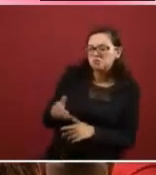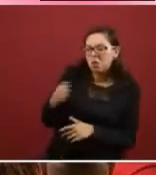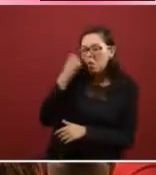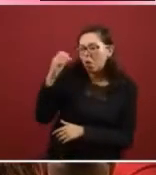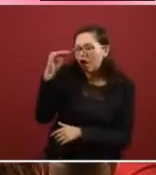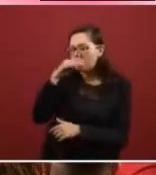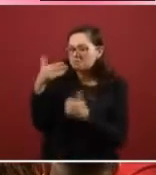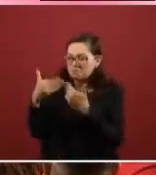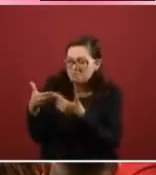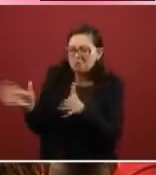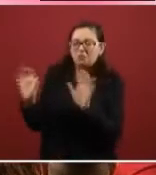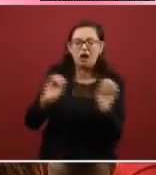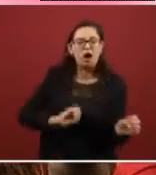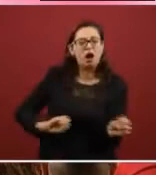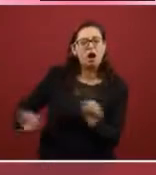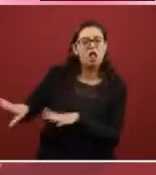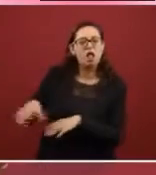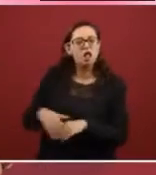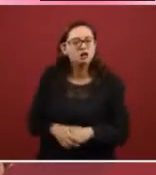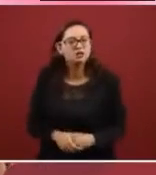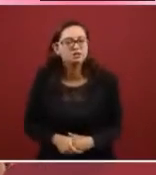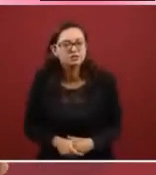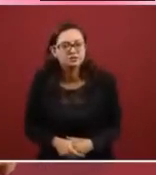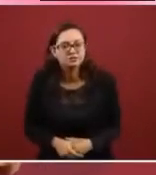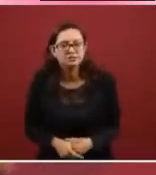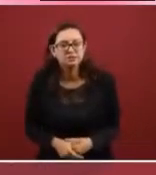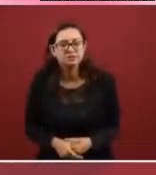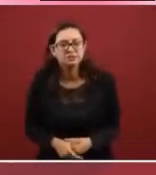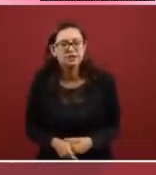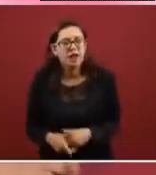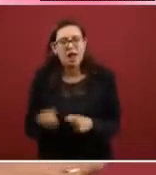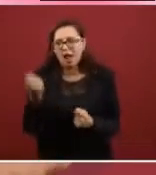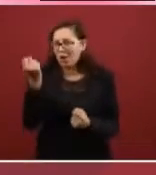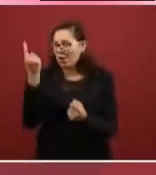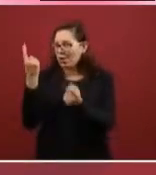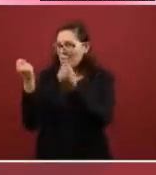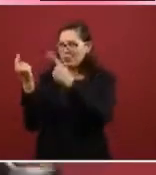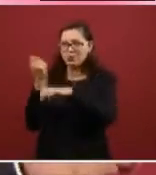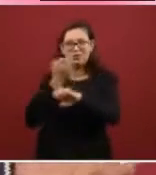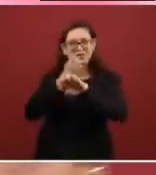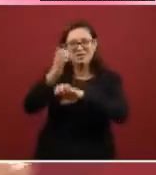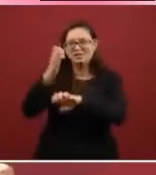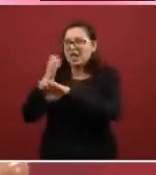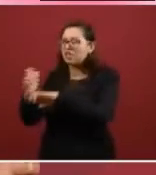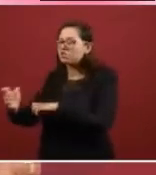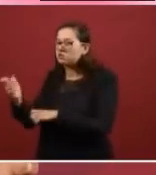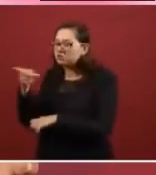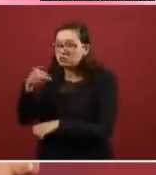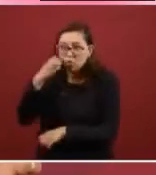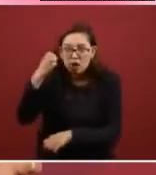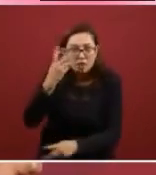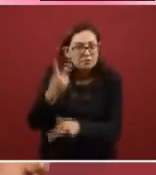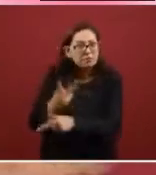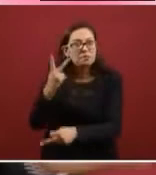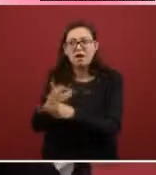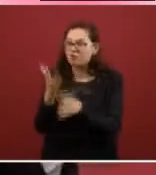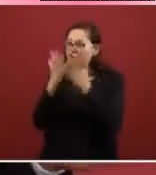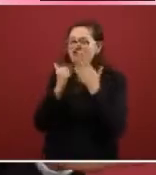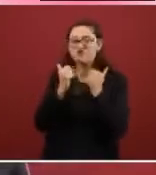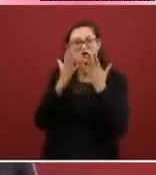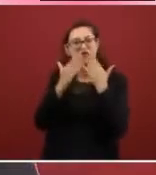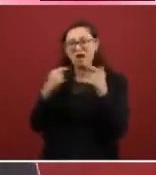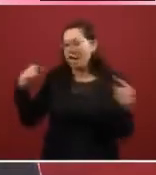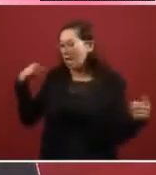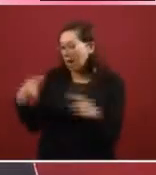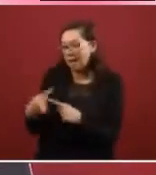no se hicieron, where they didn't even make any escuelas preparatorias, prep schools en los últimos